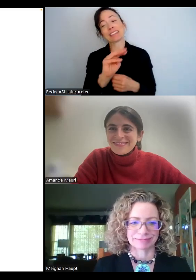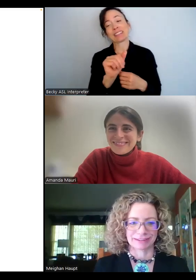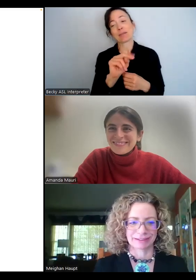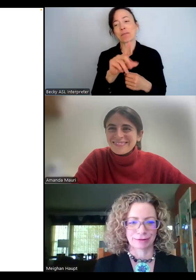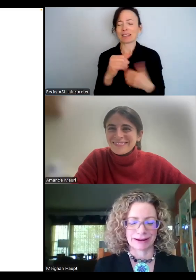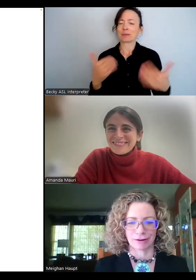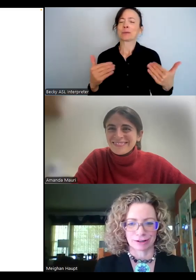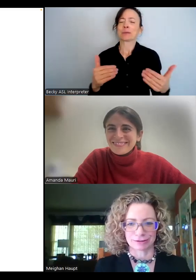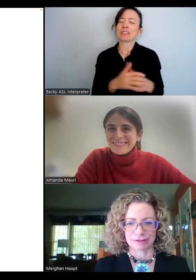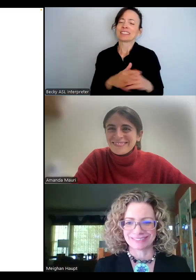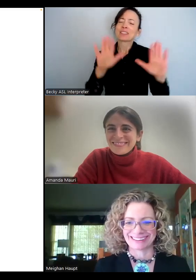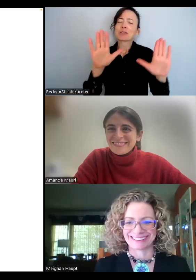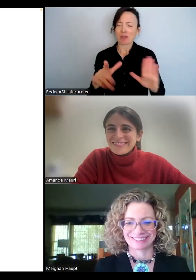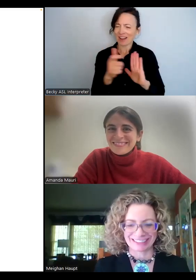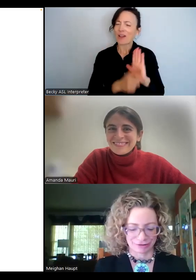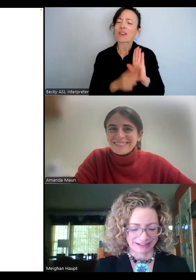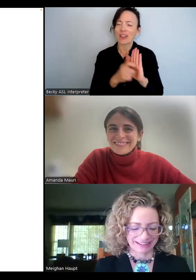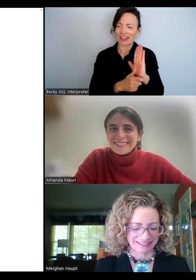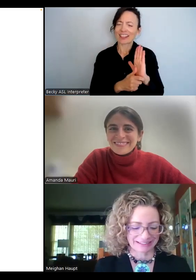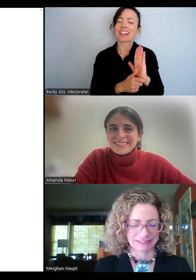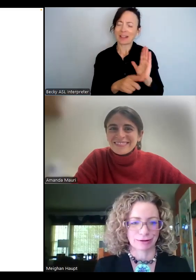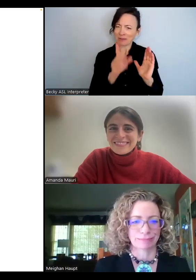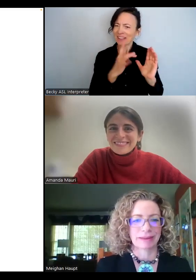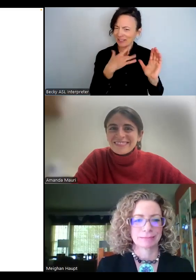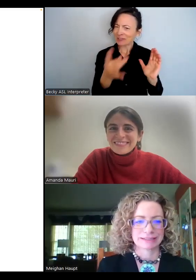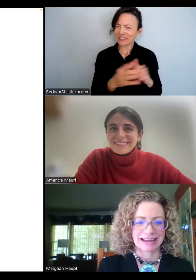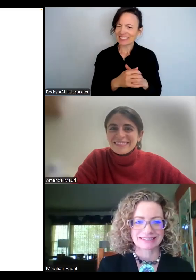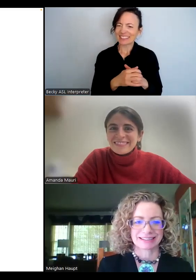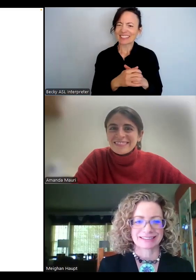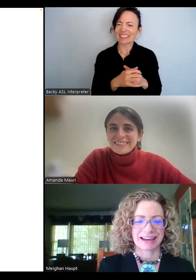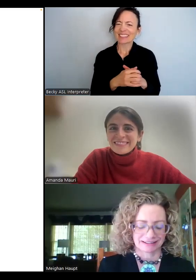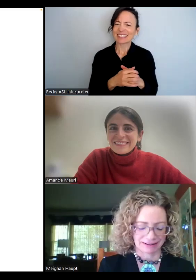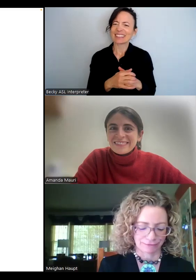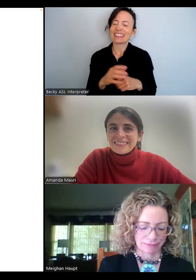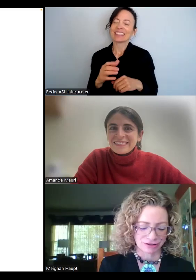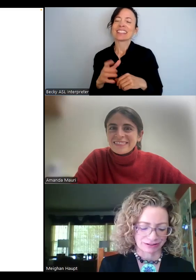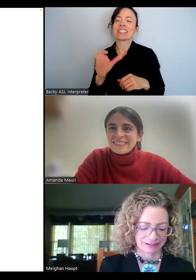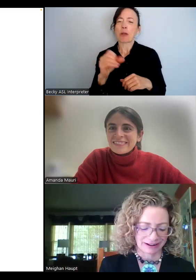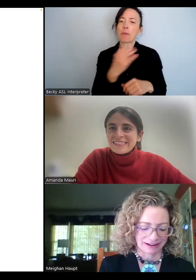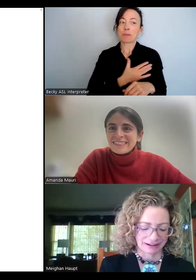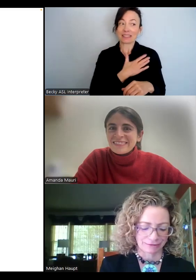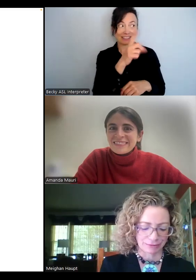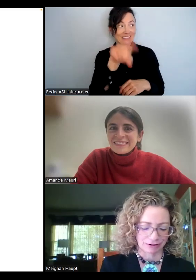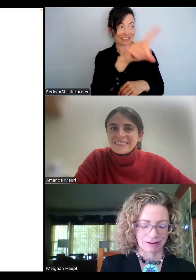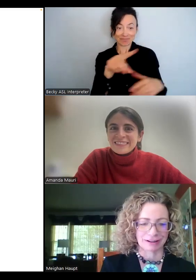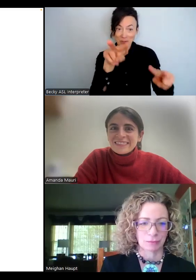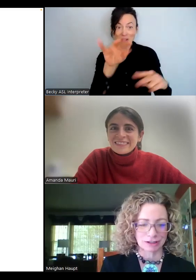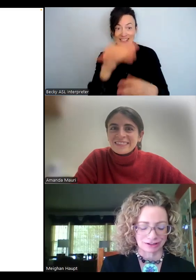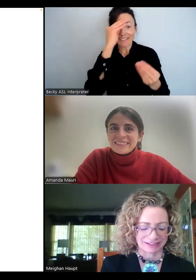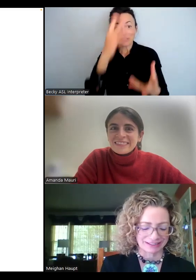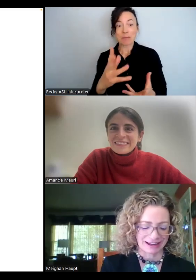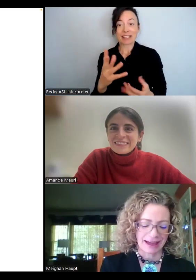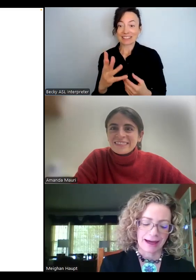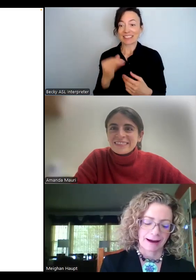What a great article, really intriguing. And so please access that information if you are on and